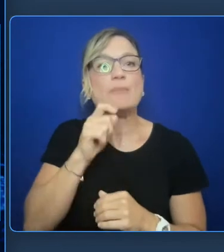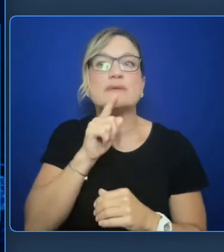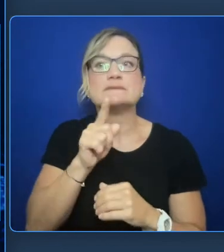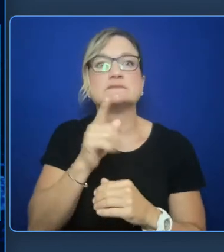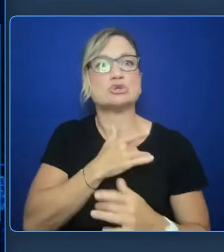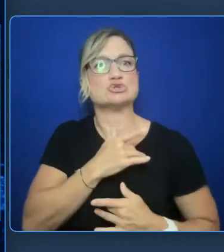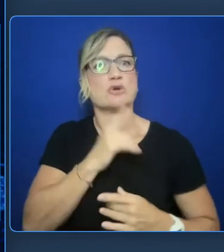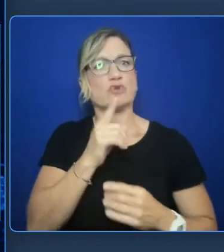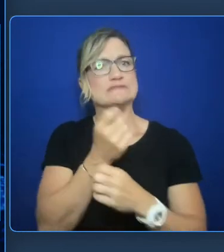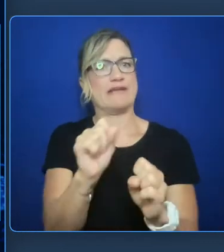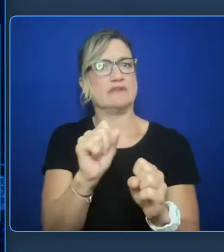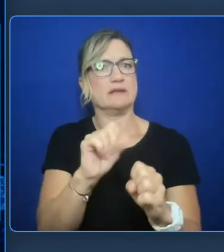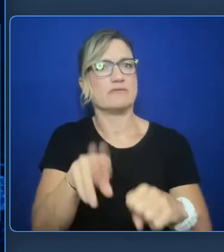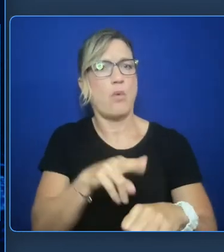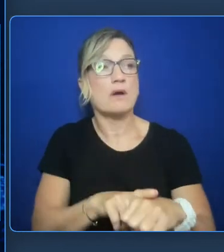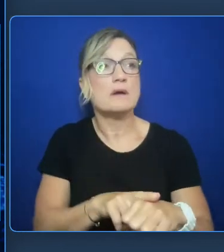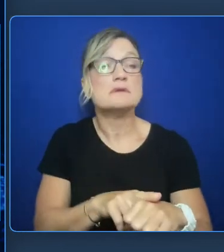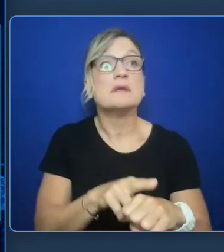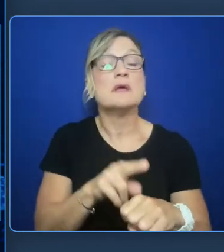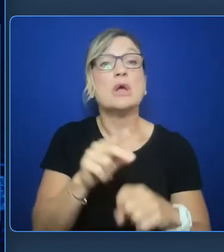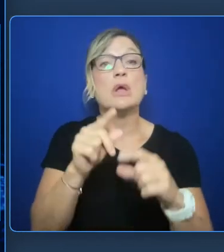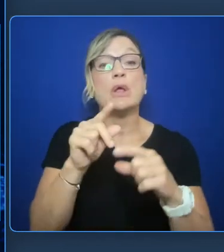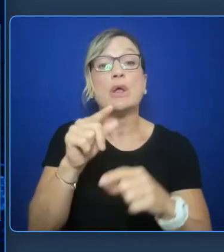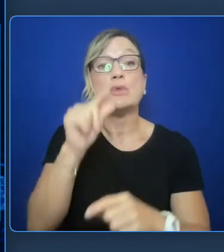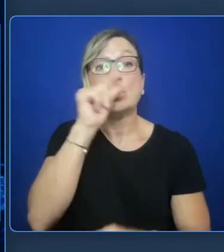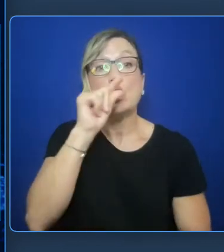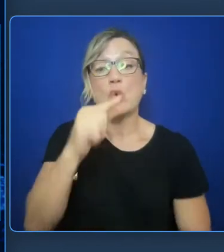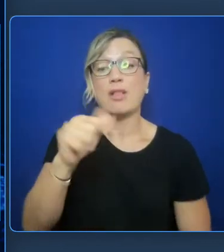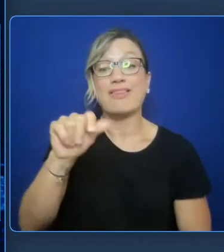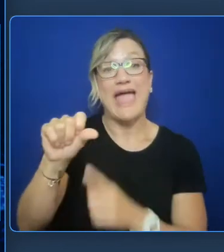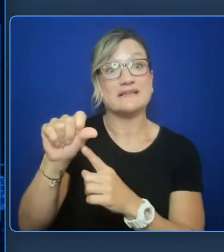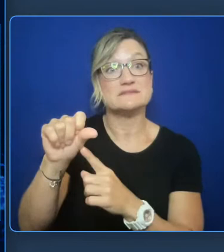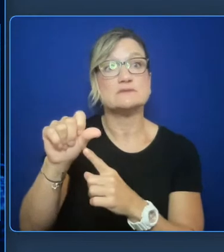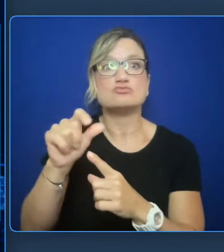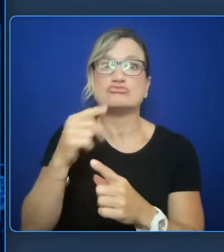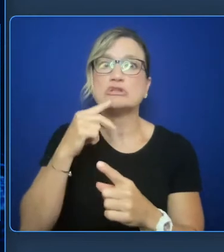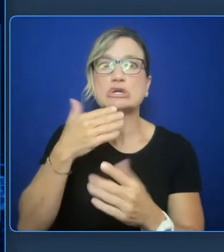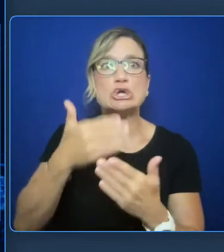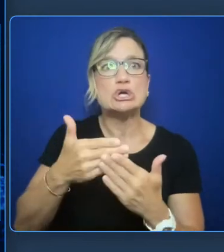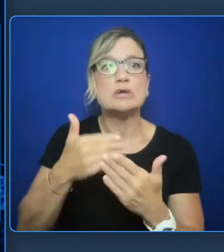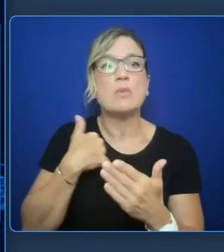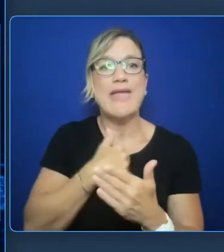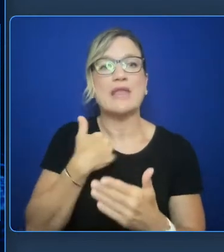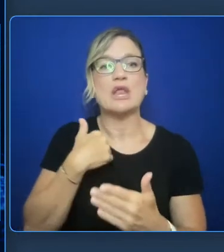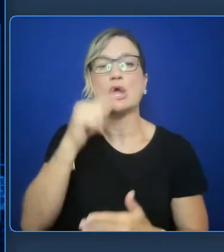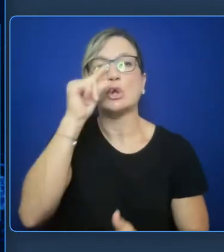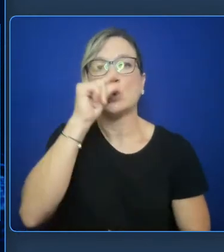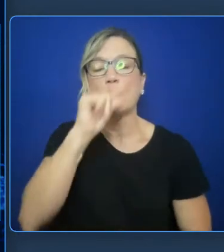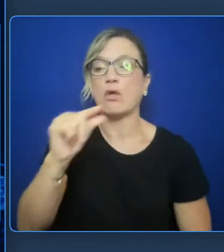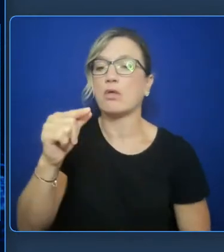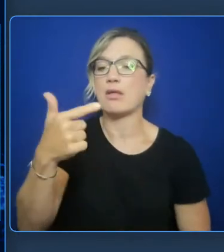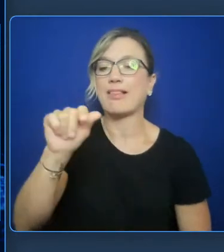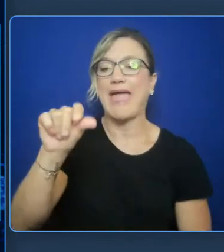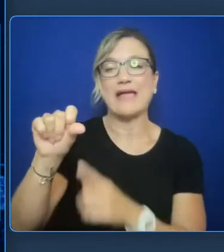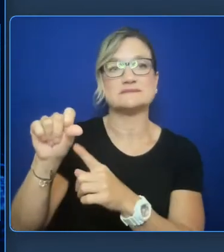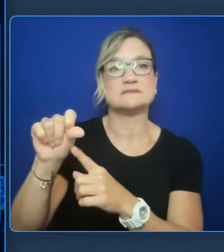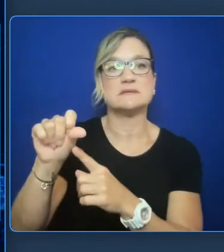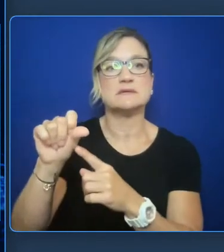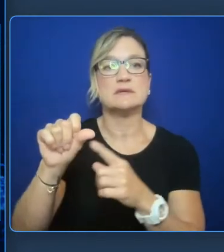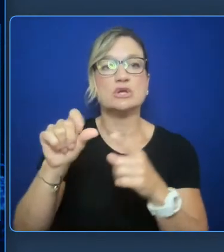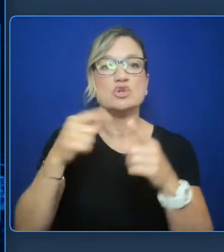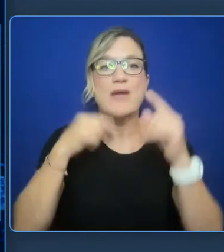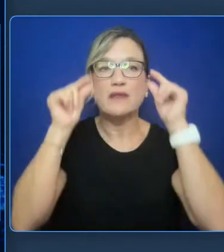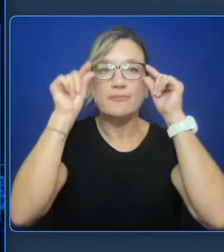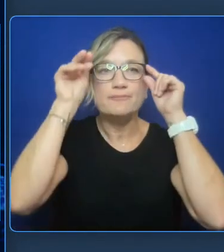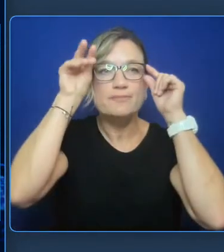for safety issues. I will say that Google Glass was very good at this. So when we had a Google Glass, the nice thing is you had